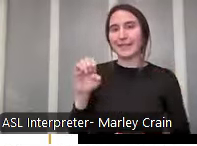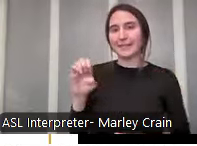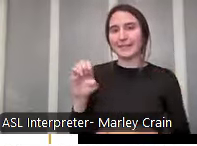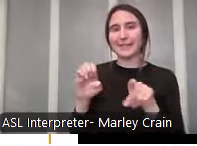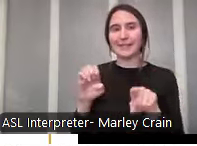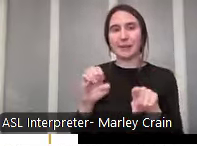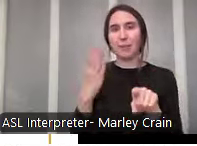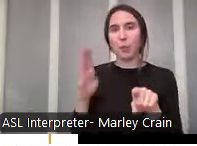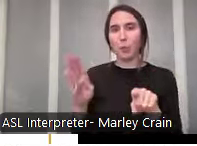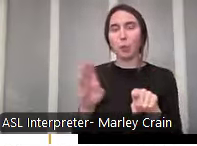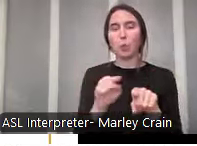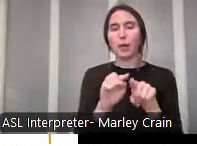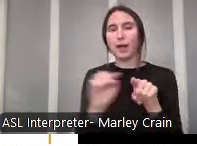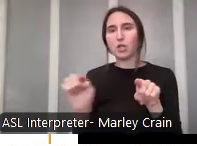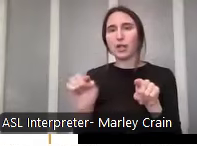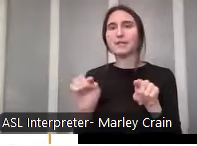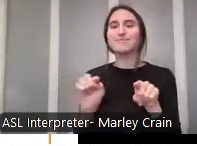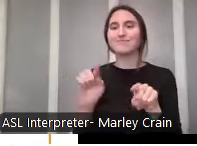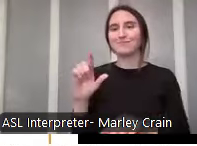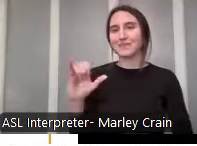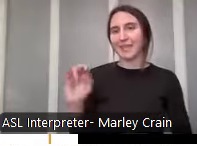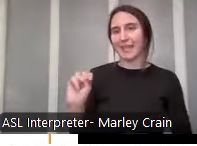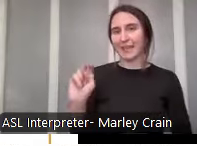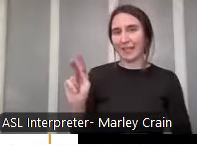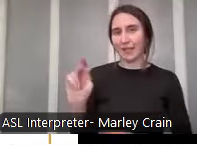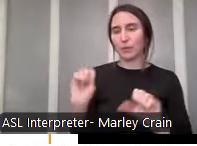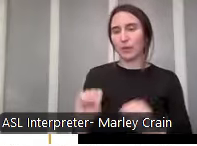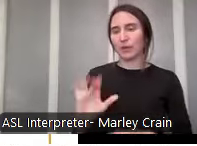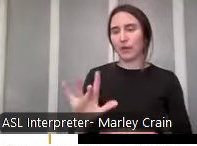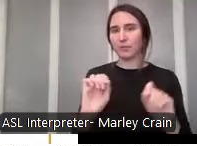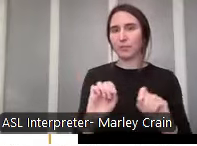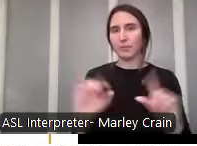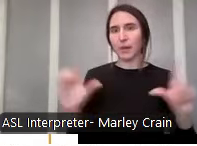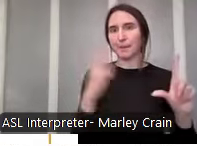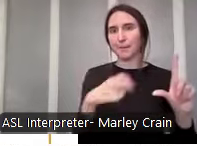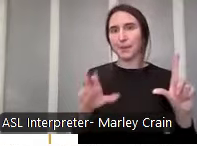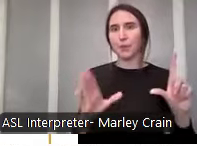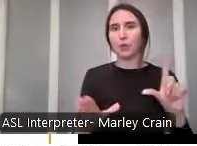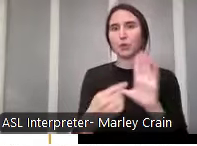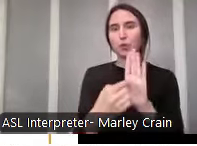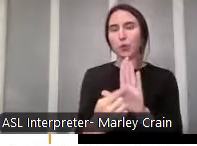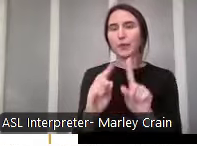to the CPSC locations and contact information. So we'll be sharing that as well.